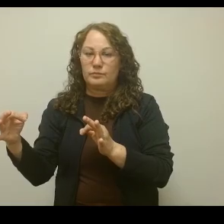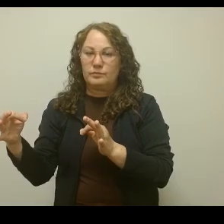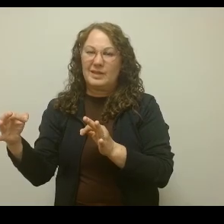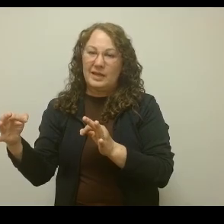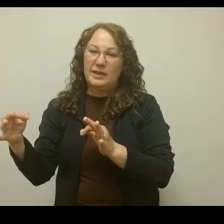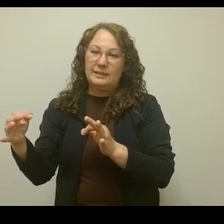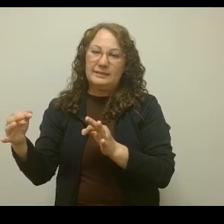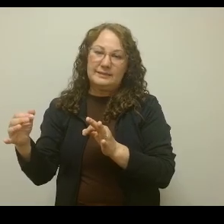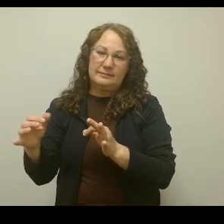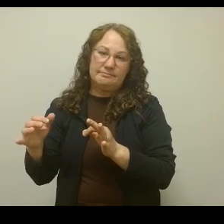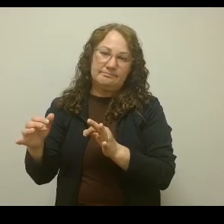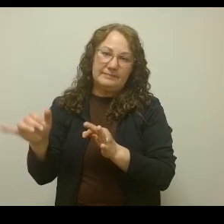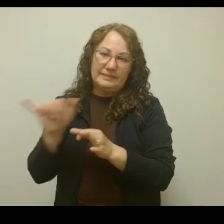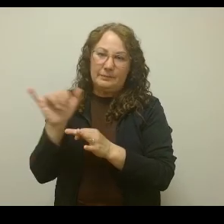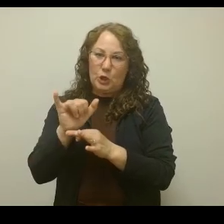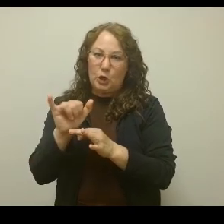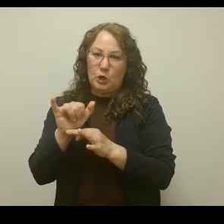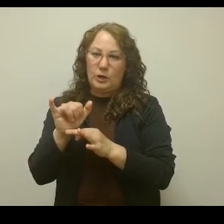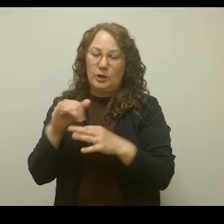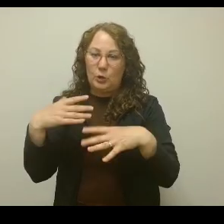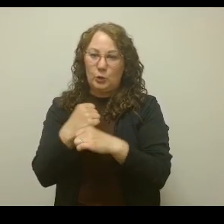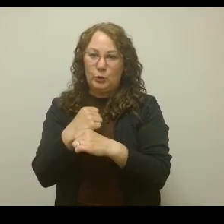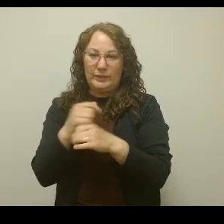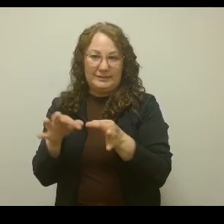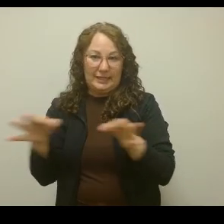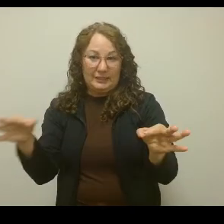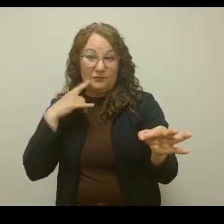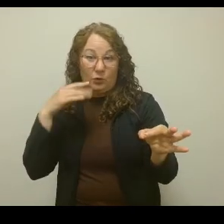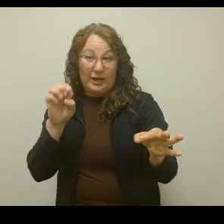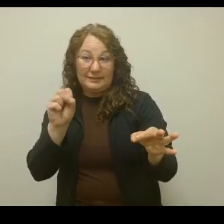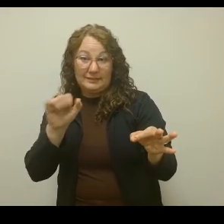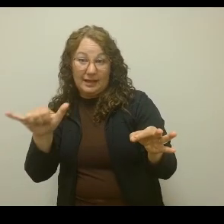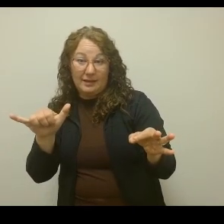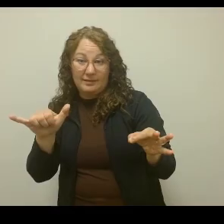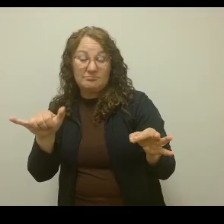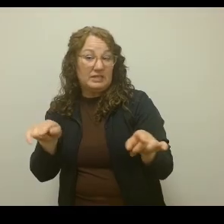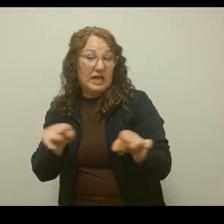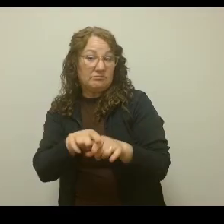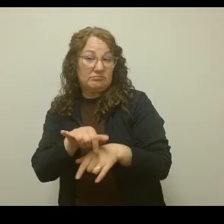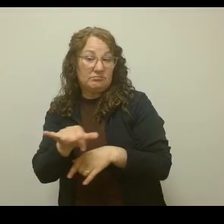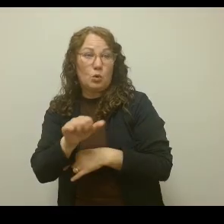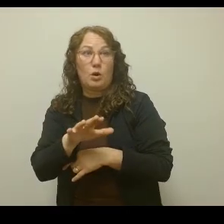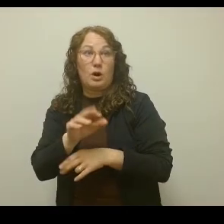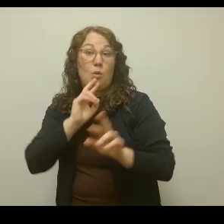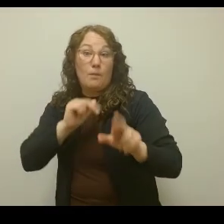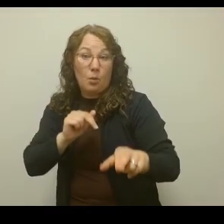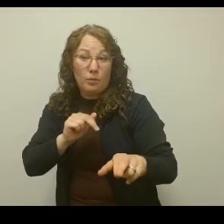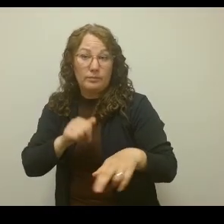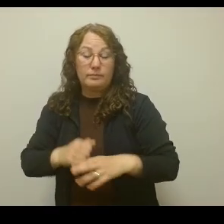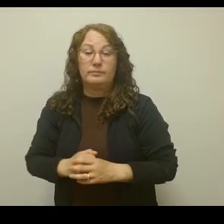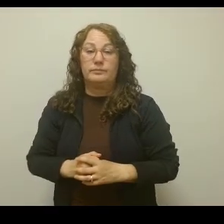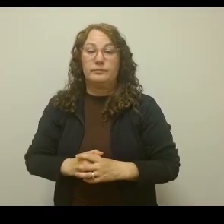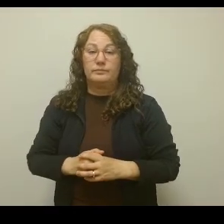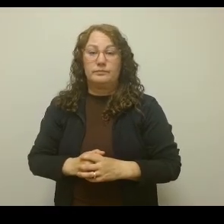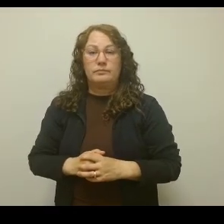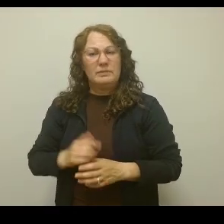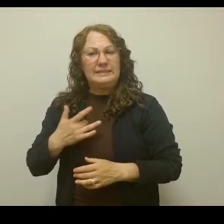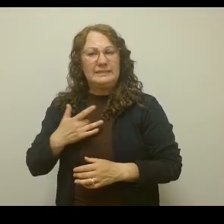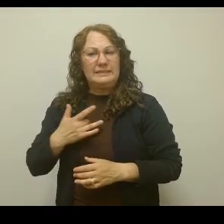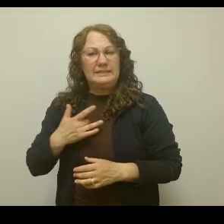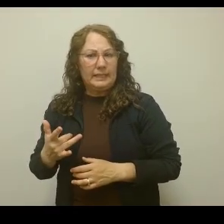similar to a concluding sentence in an essay or a report, will